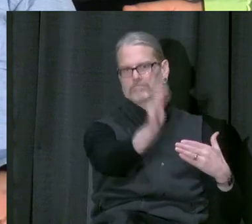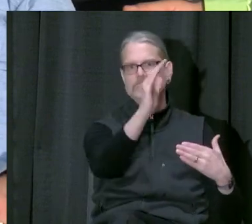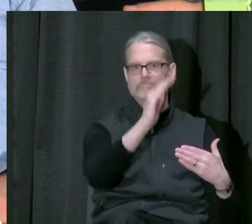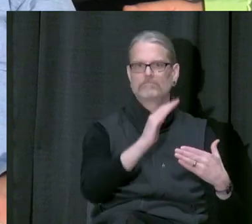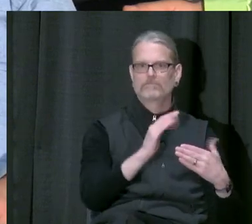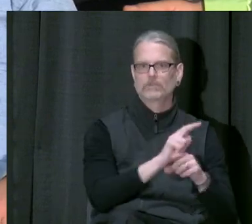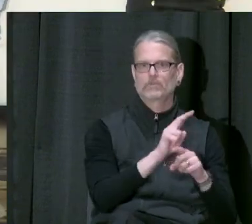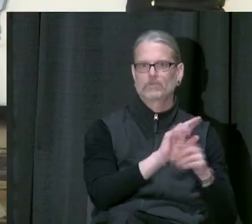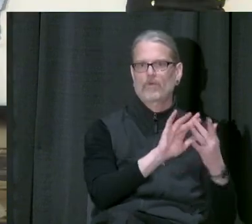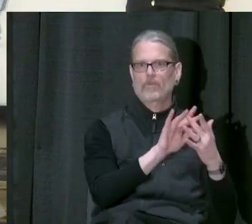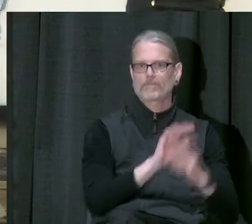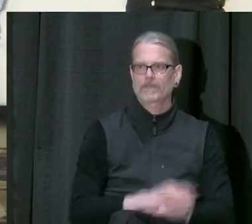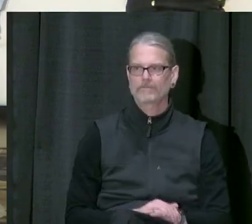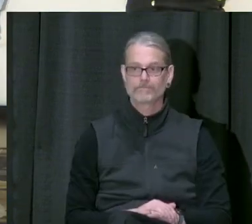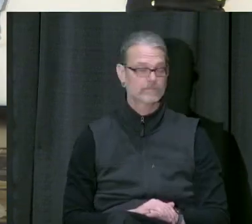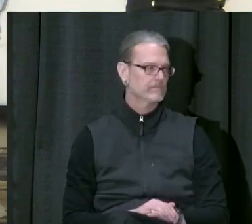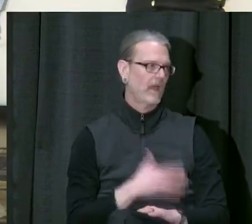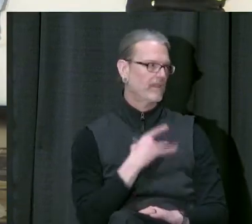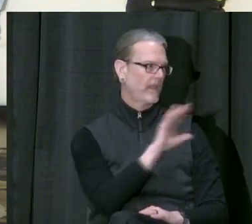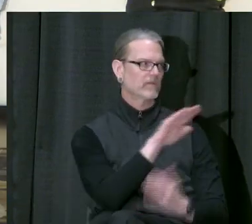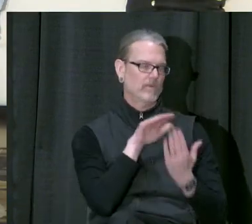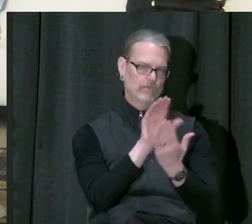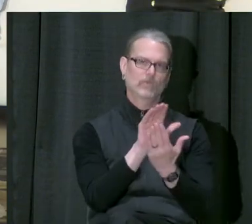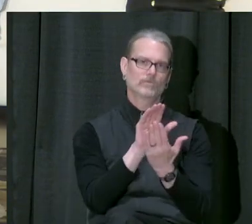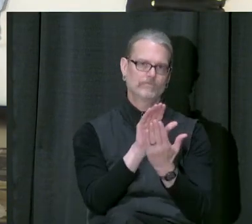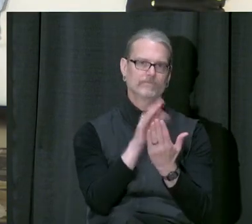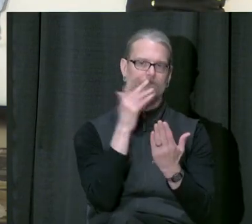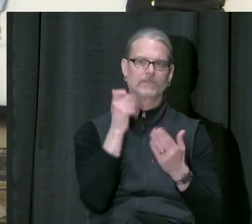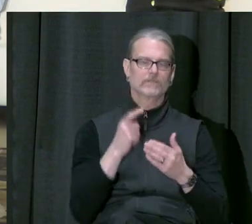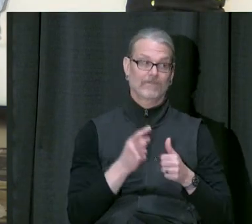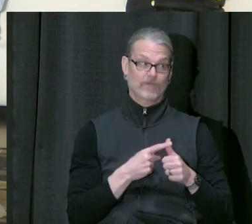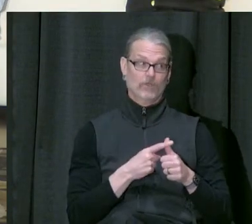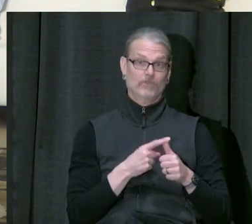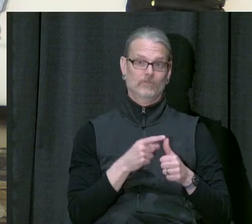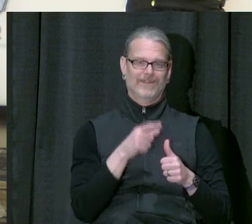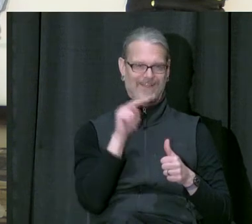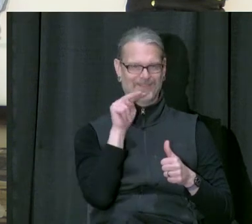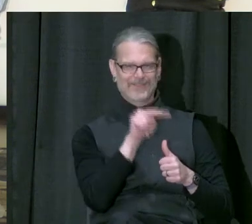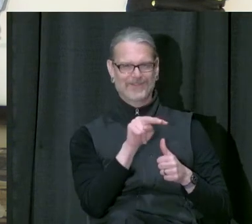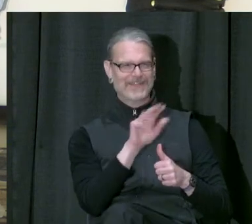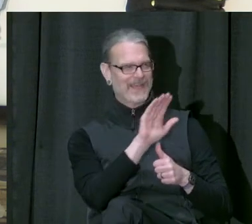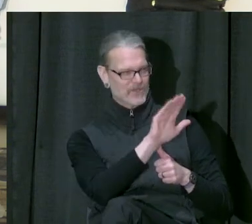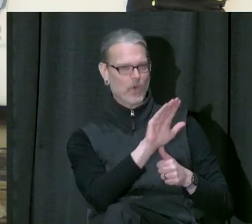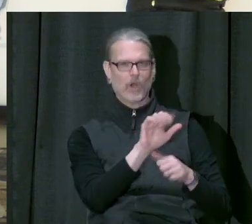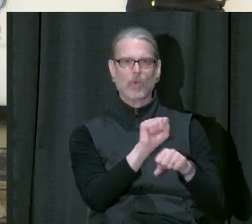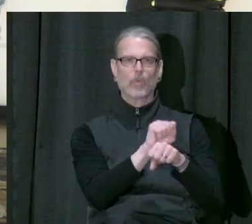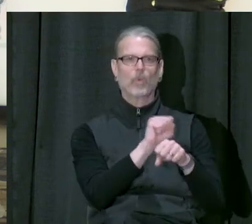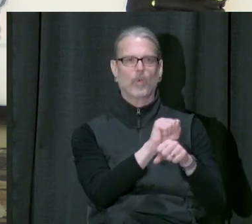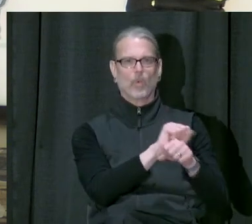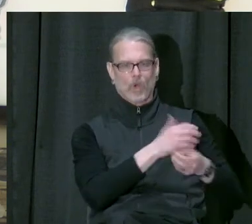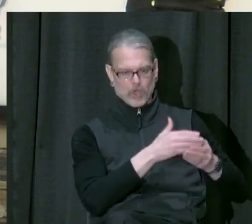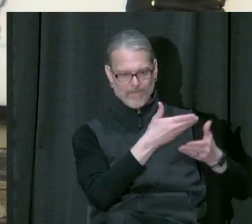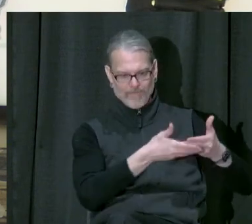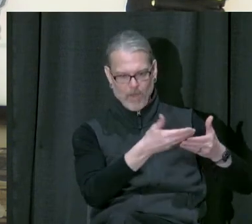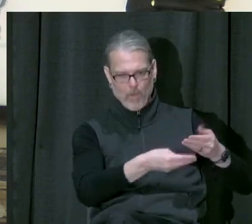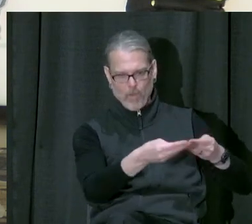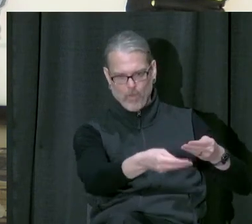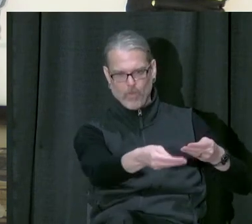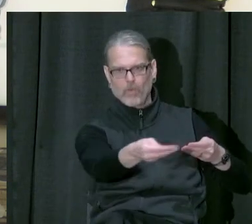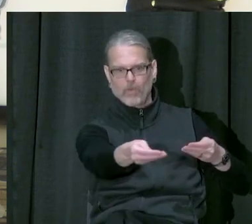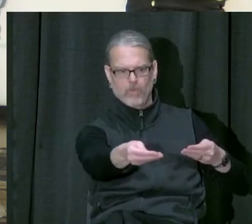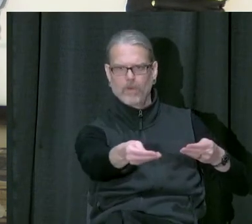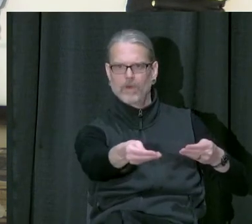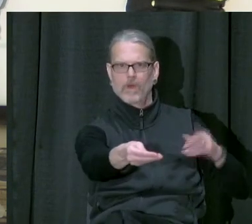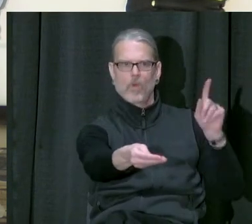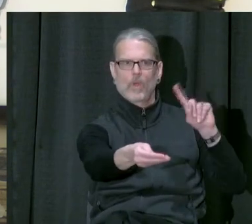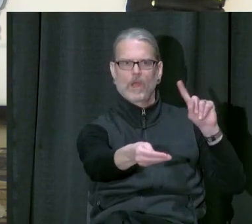website. So I like your approach, because really first things first here is let's look at that workflow analysis. Let's figure out where those problems, you know,